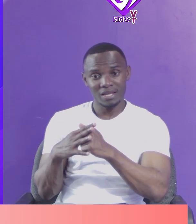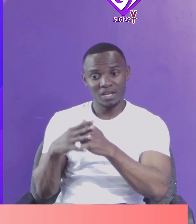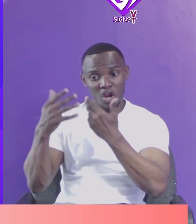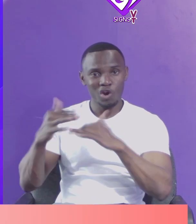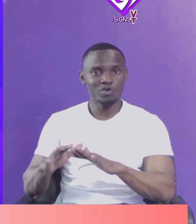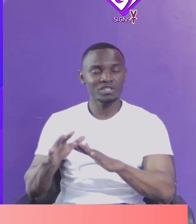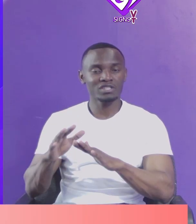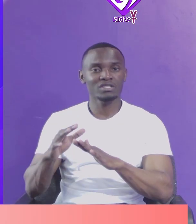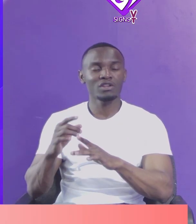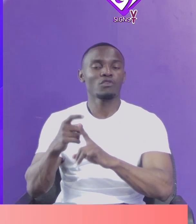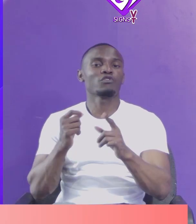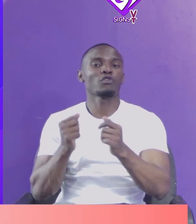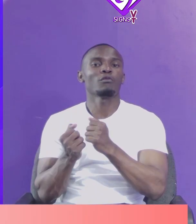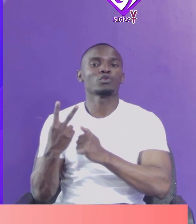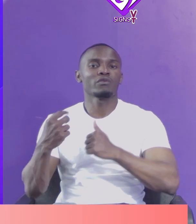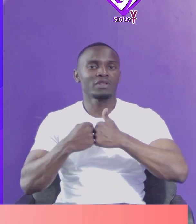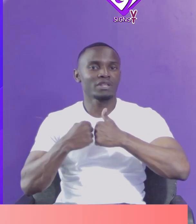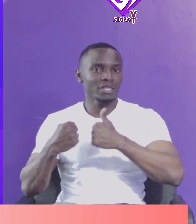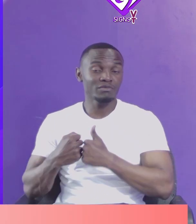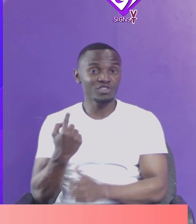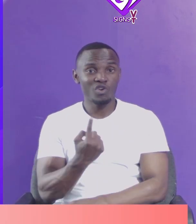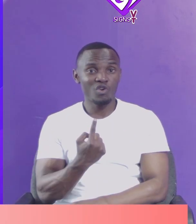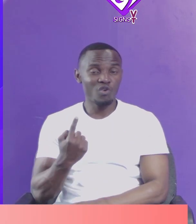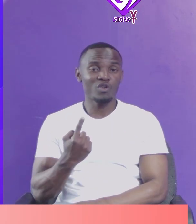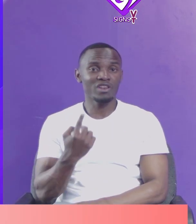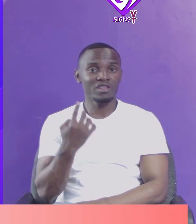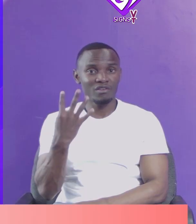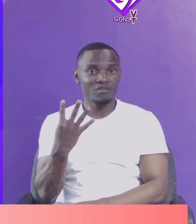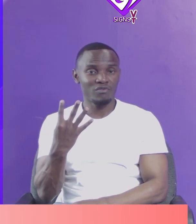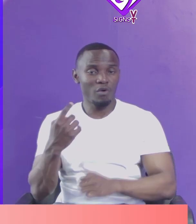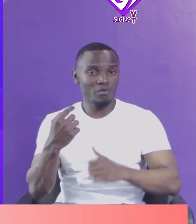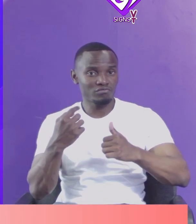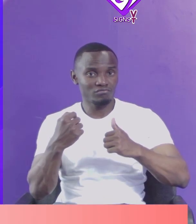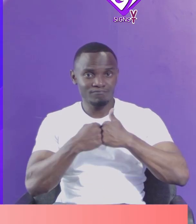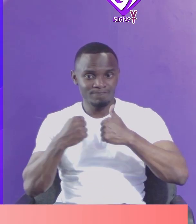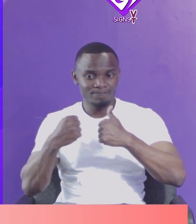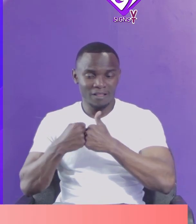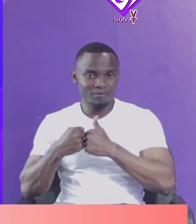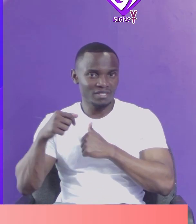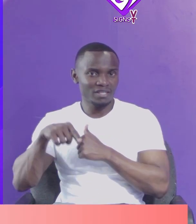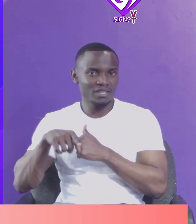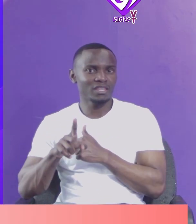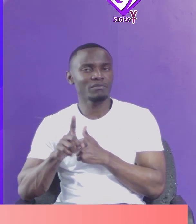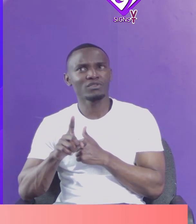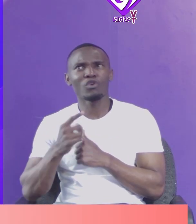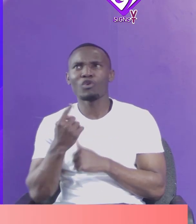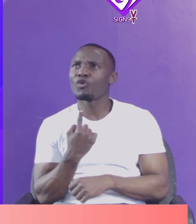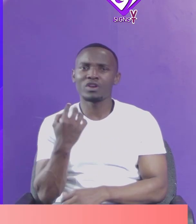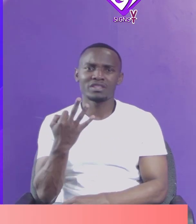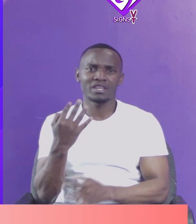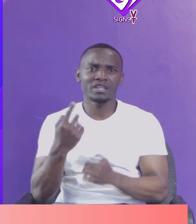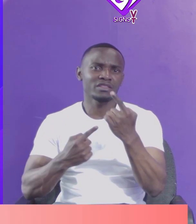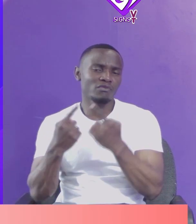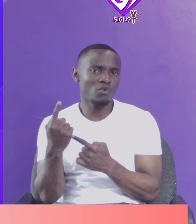12 games for Liverpool as we speak. Only 4 games that they have sort of actually it's only 3 games that they have sort